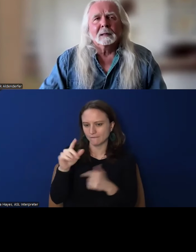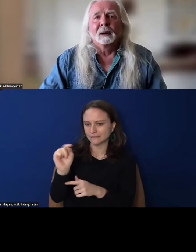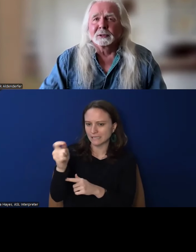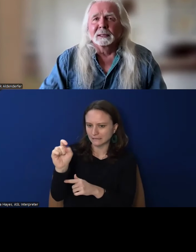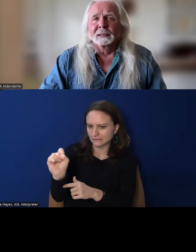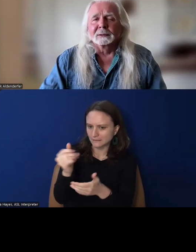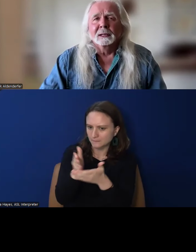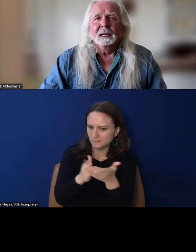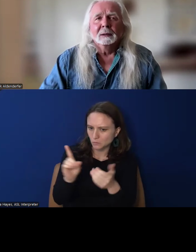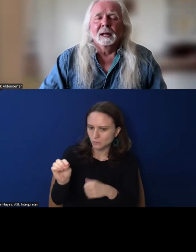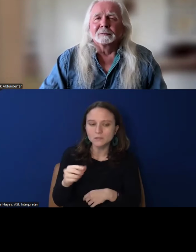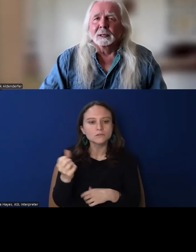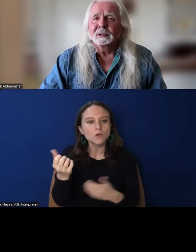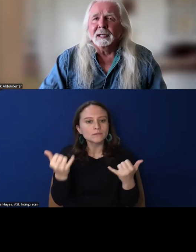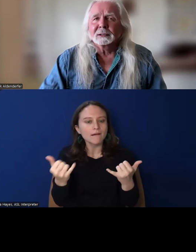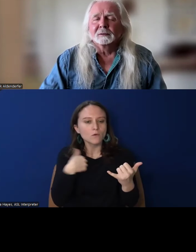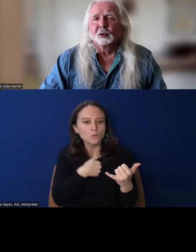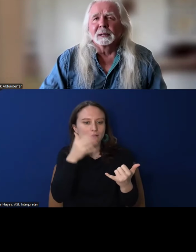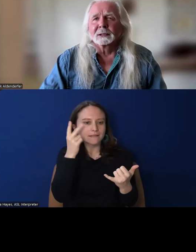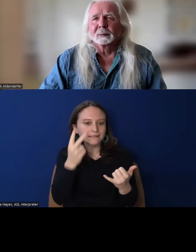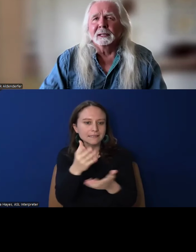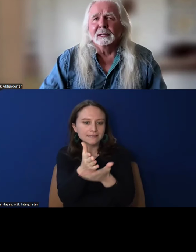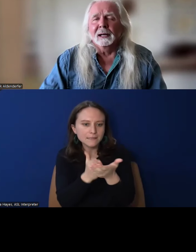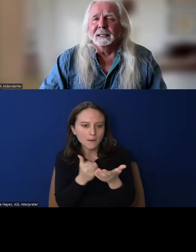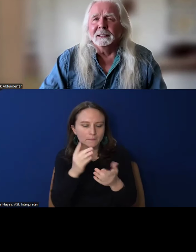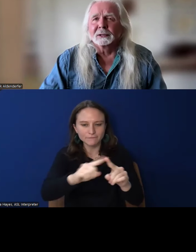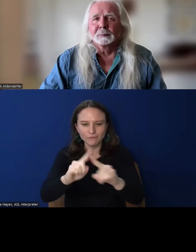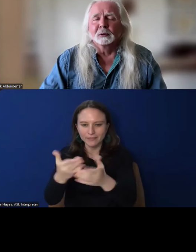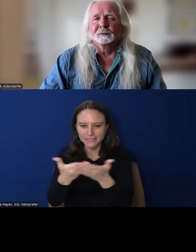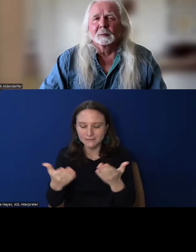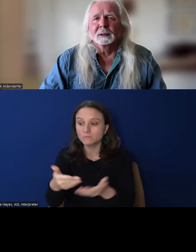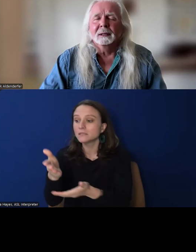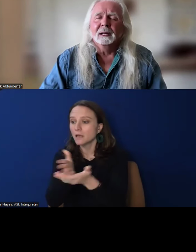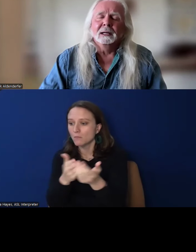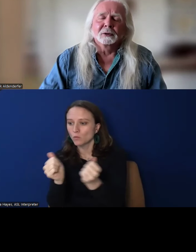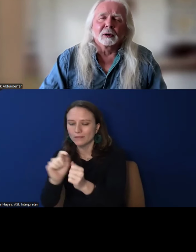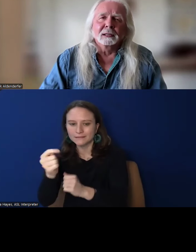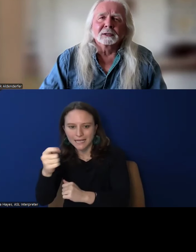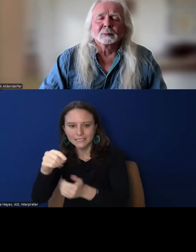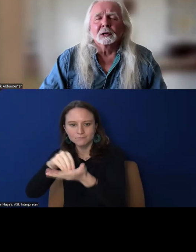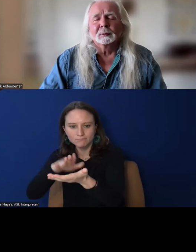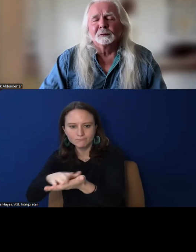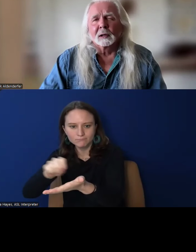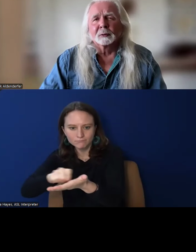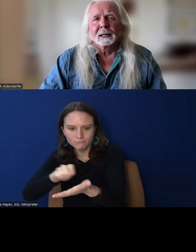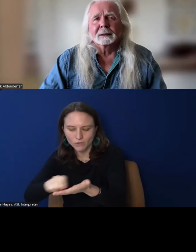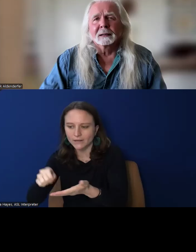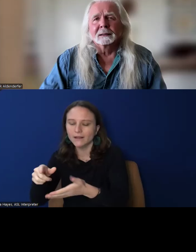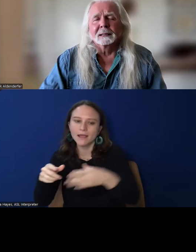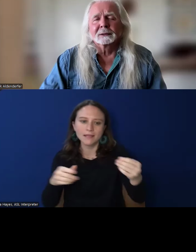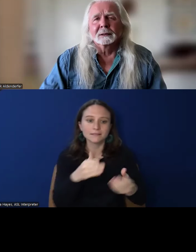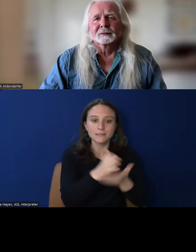of possibilities. We'll have some text informing some of the ideas that I put forward, and other ideas I'm going to put forward without